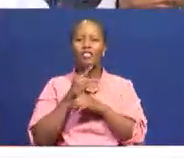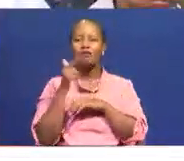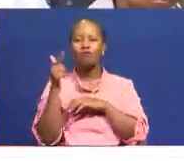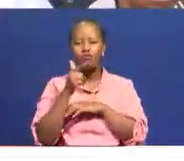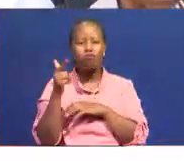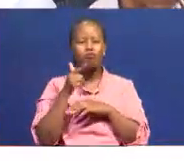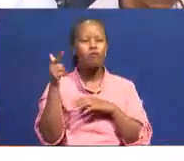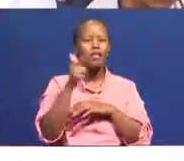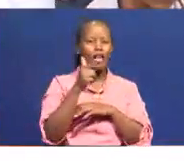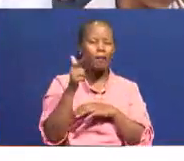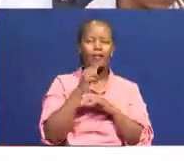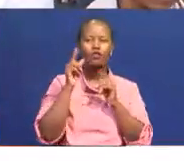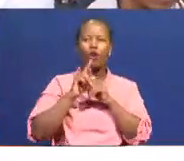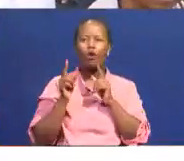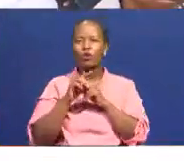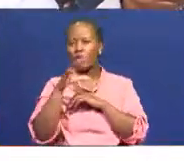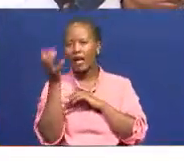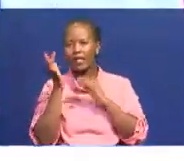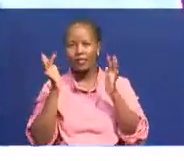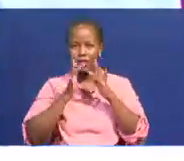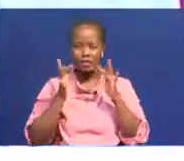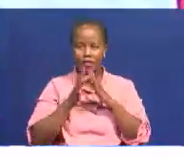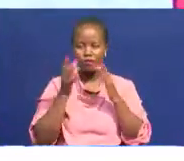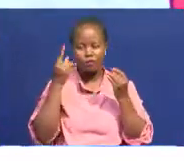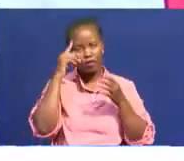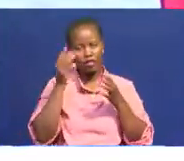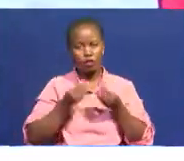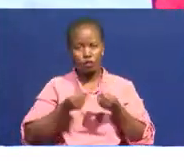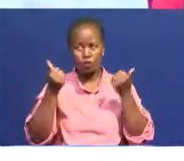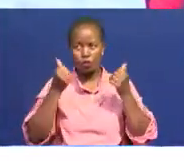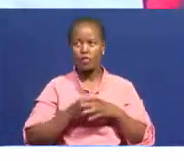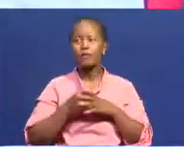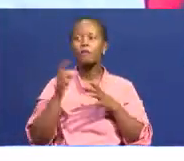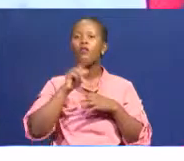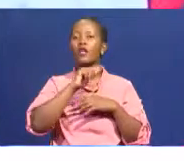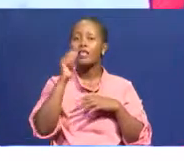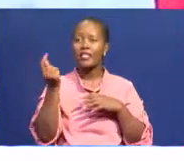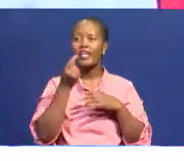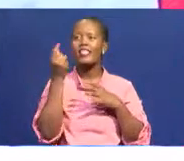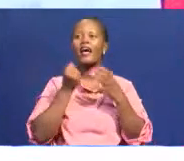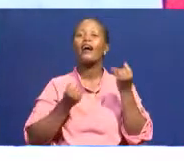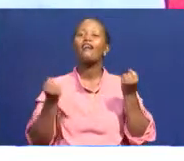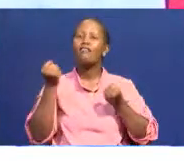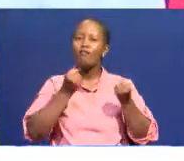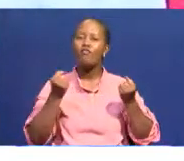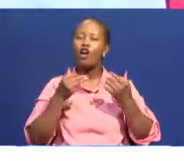and telemetric gadgets as a solution. Kenya tuna gari